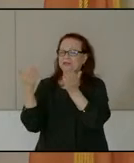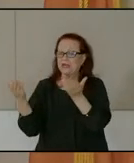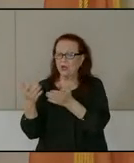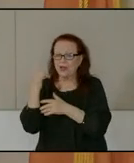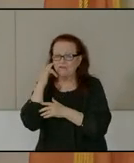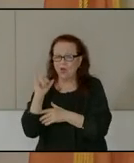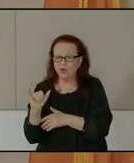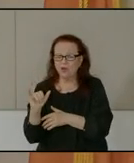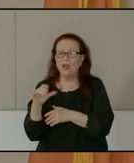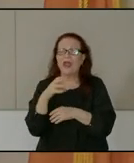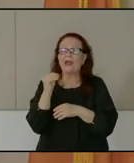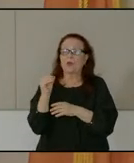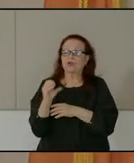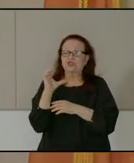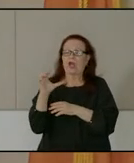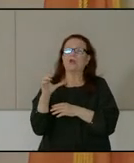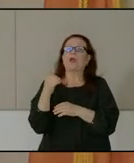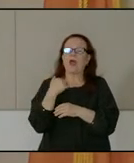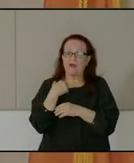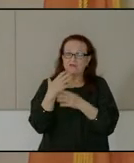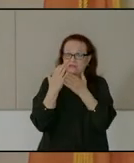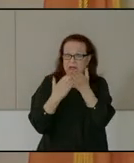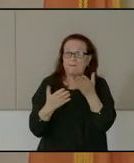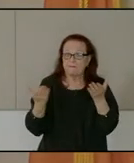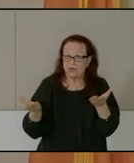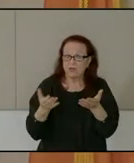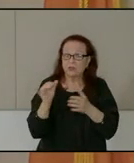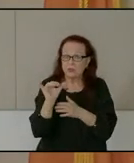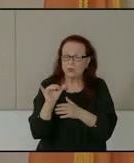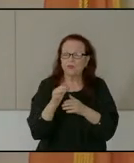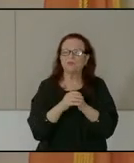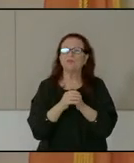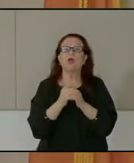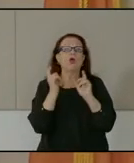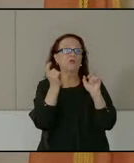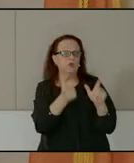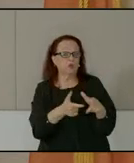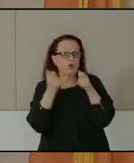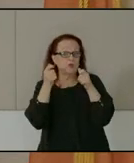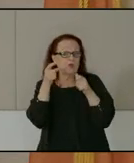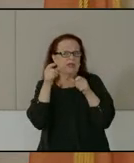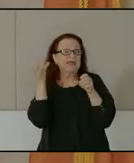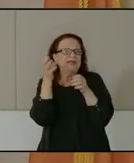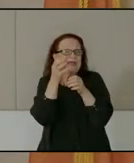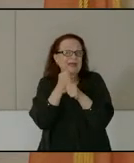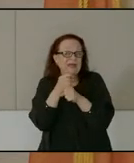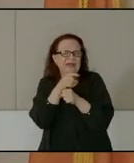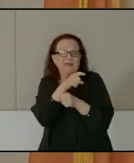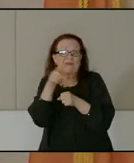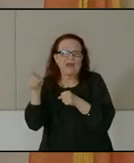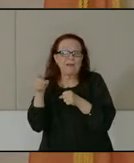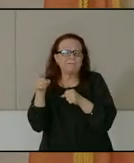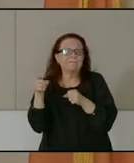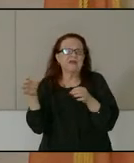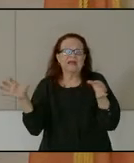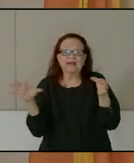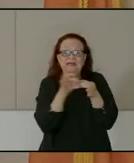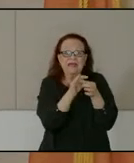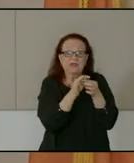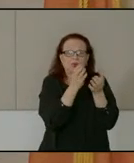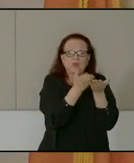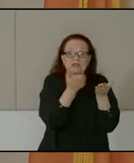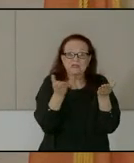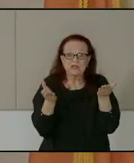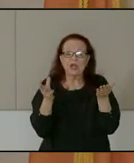in Orange County, not as many. What we've found is that the quicker that you can get them access to different resources, including the